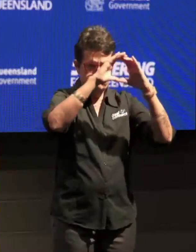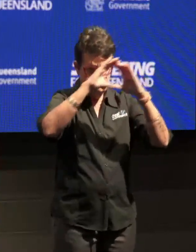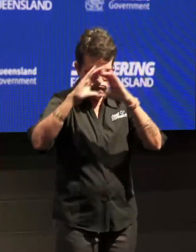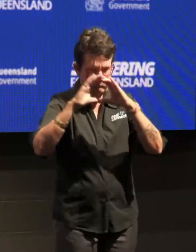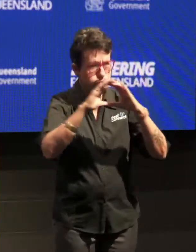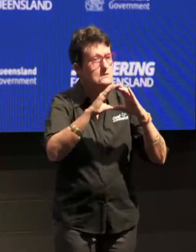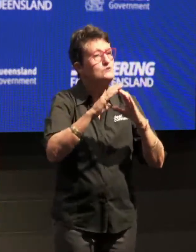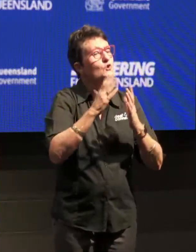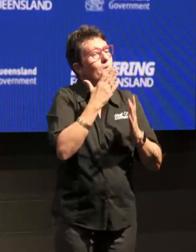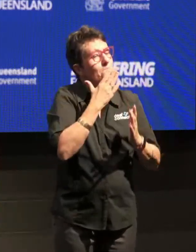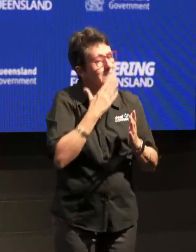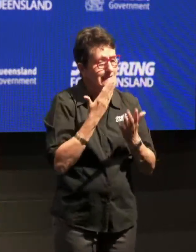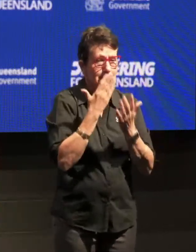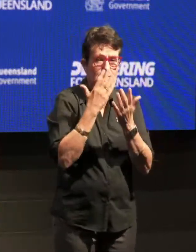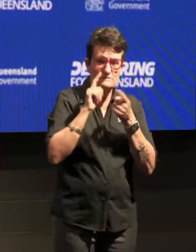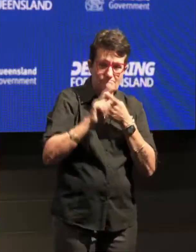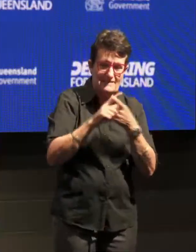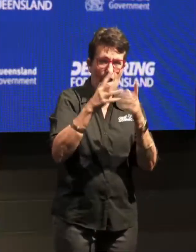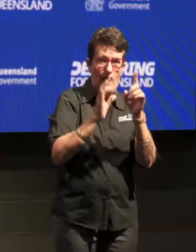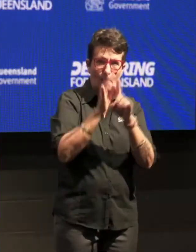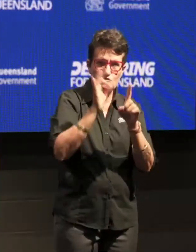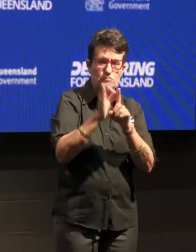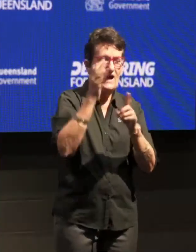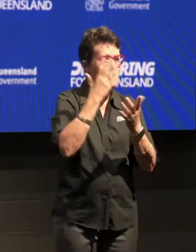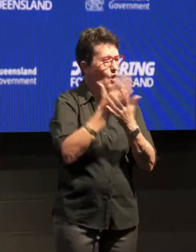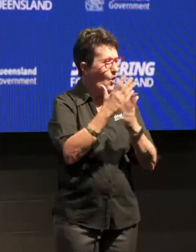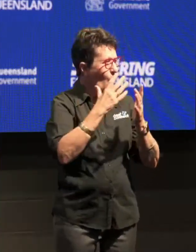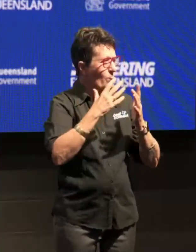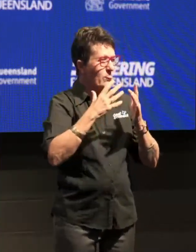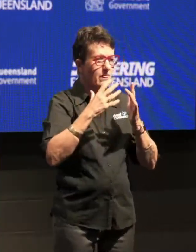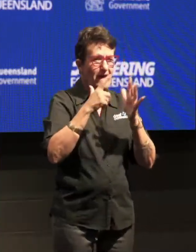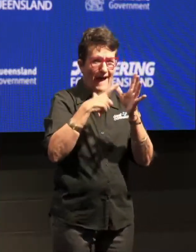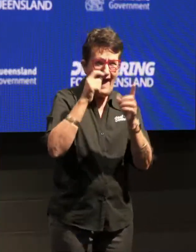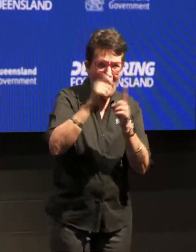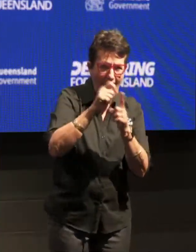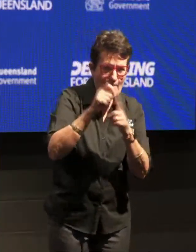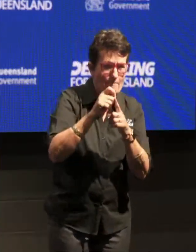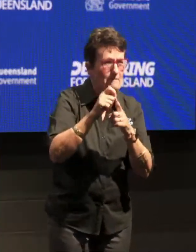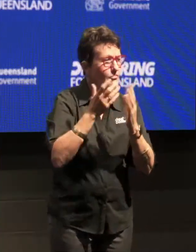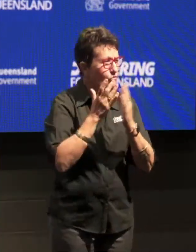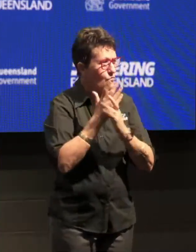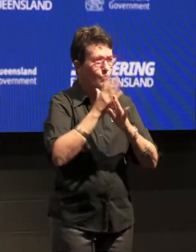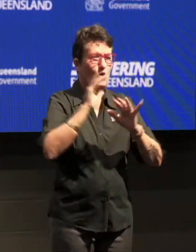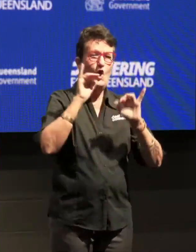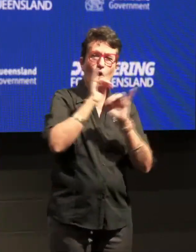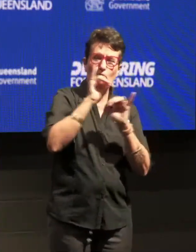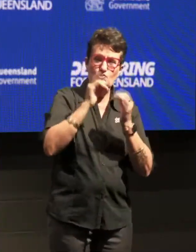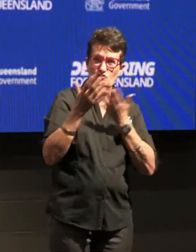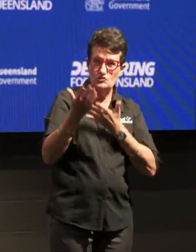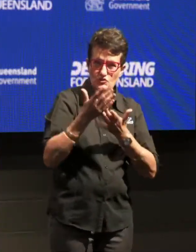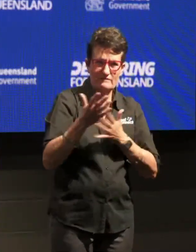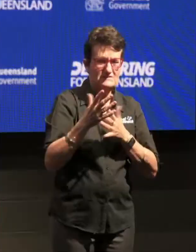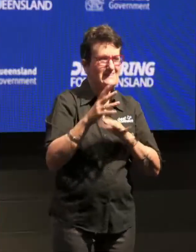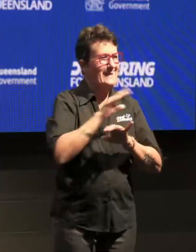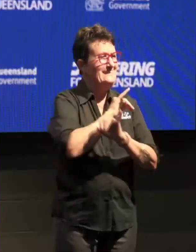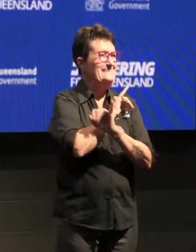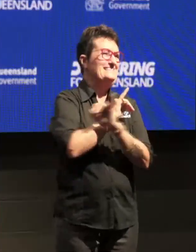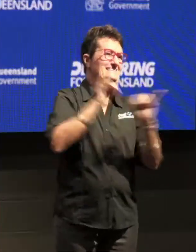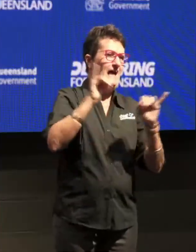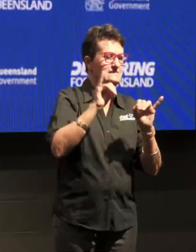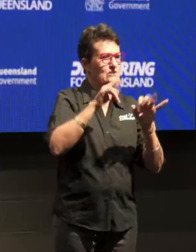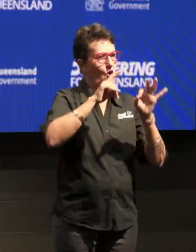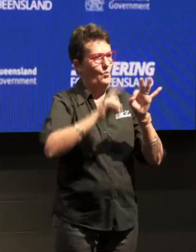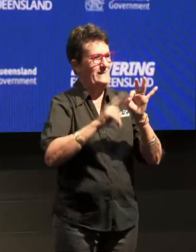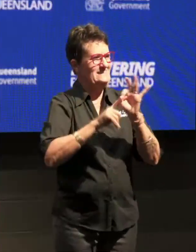with the warnings on the Bureau's app and our website, and as the Premier mentioned, through emergency services and the Disaster Queensland web